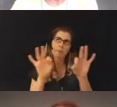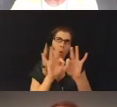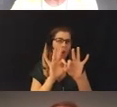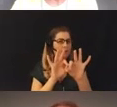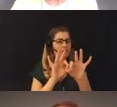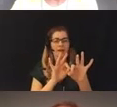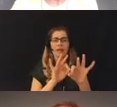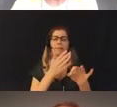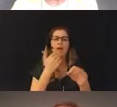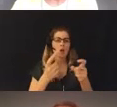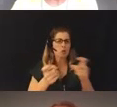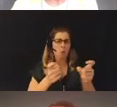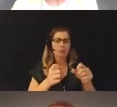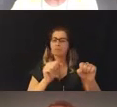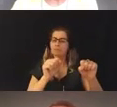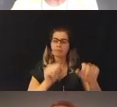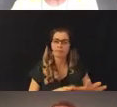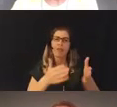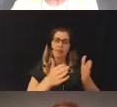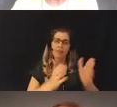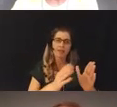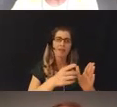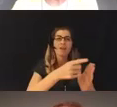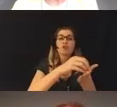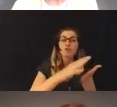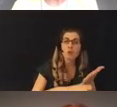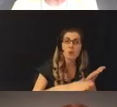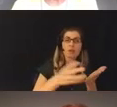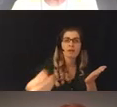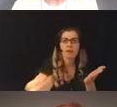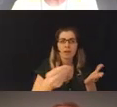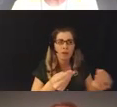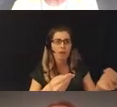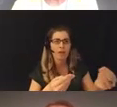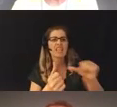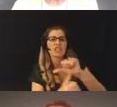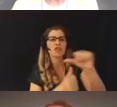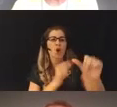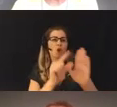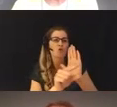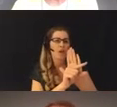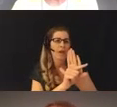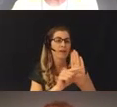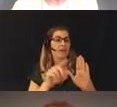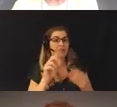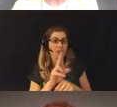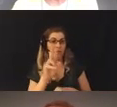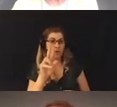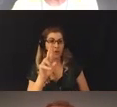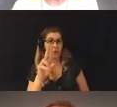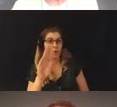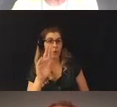control. Here we see students grading each other for a midway critique. I think it is important to note that the rubric they're using is student